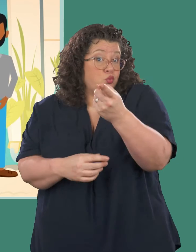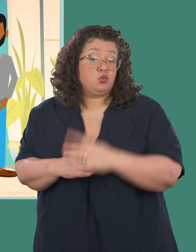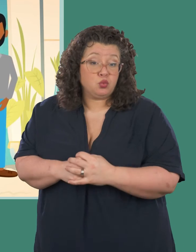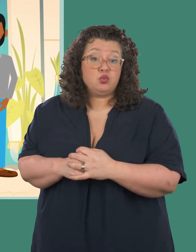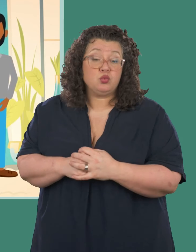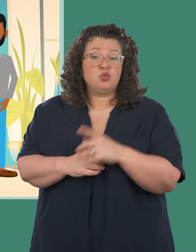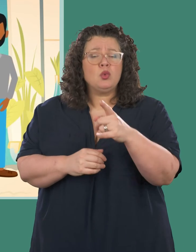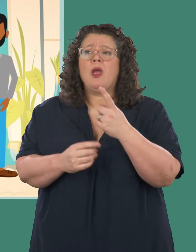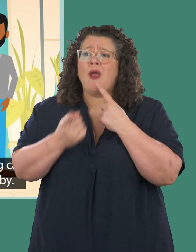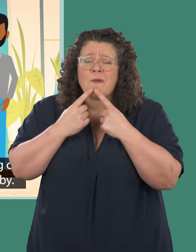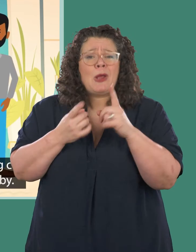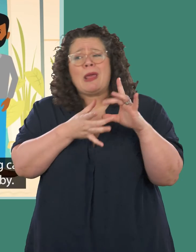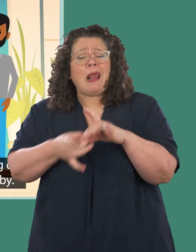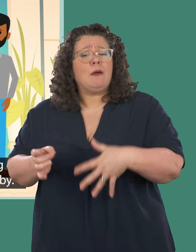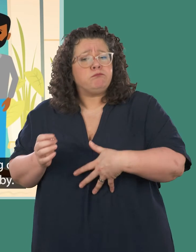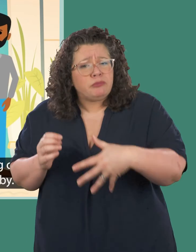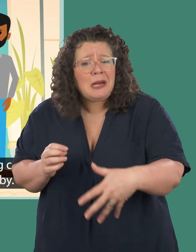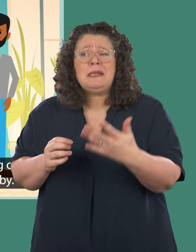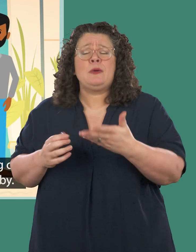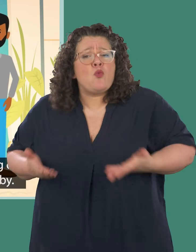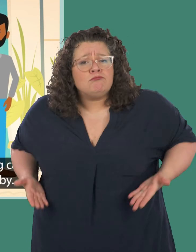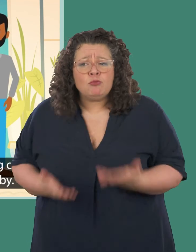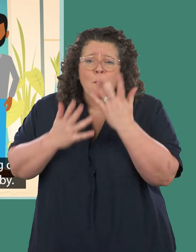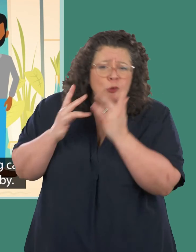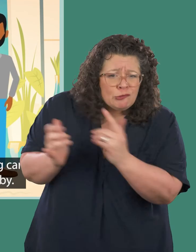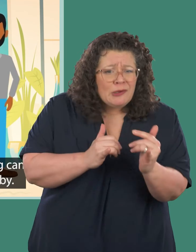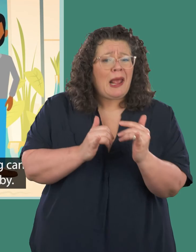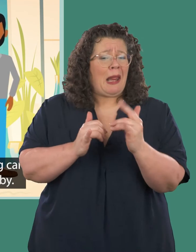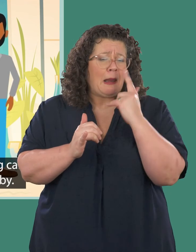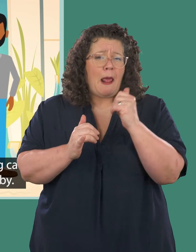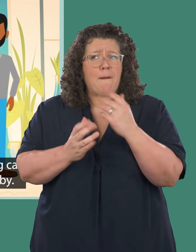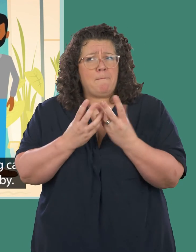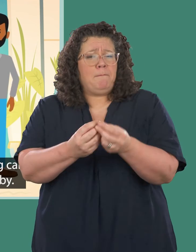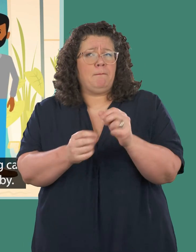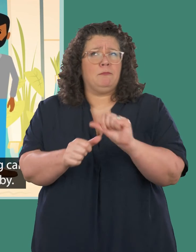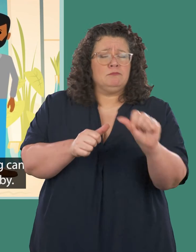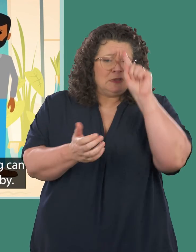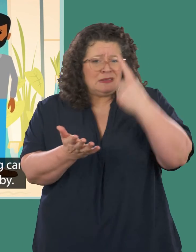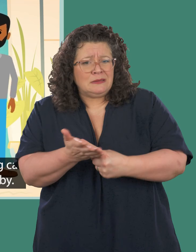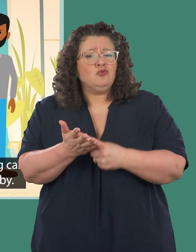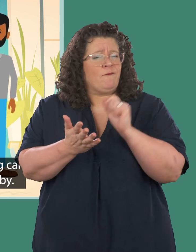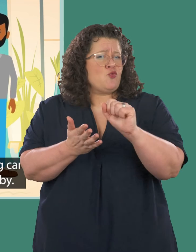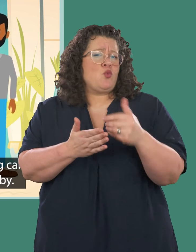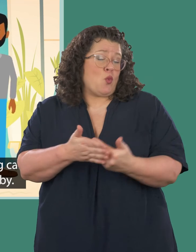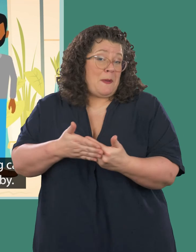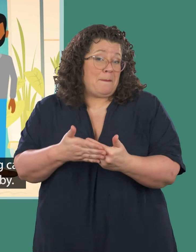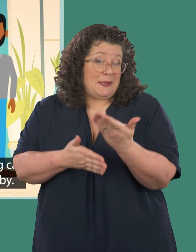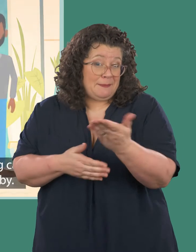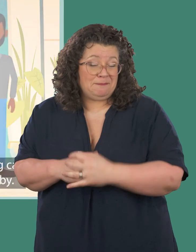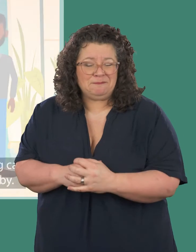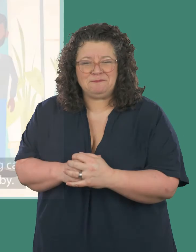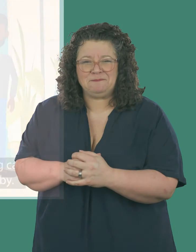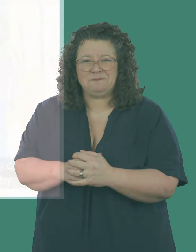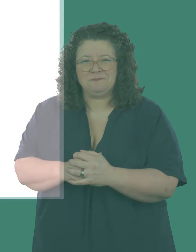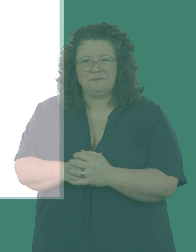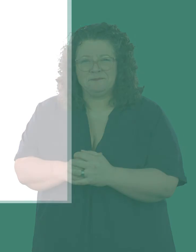Screening is your choice. Information about pregnancy and newborn screening can help you make the right choice for you and your